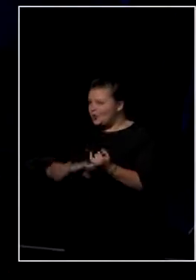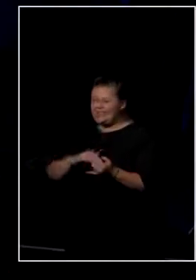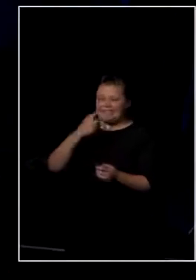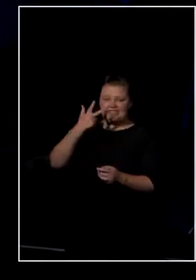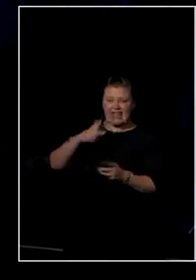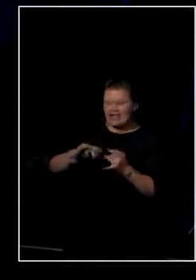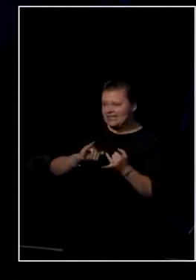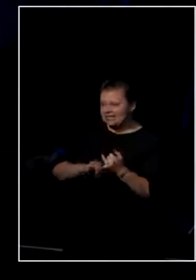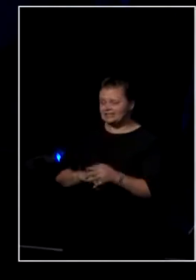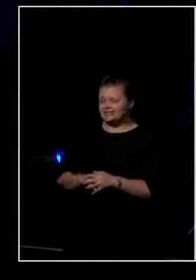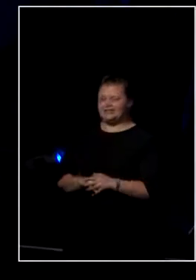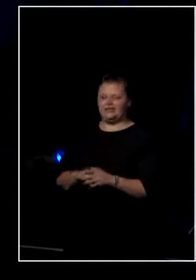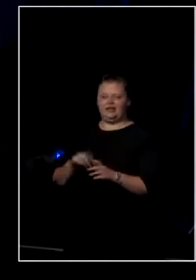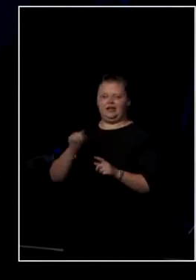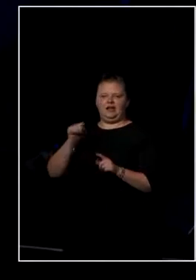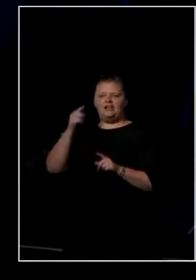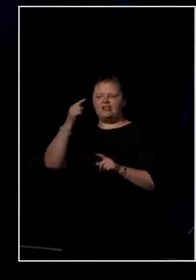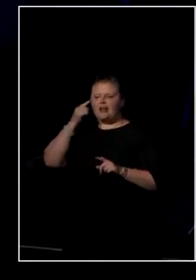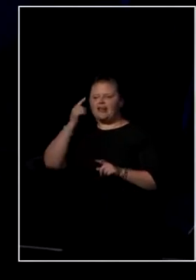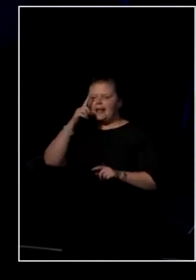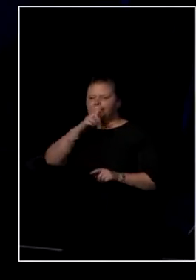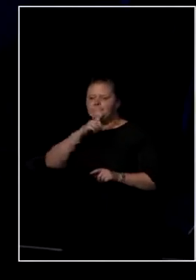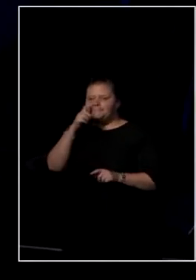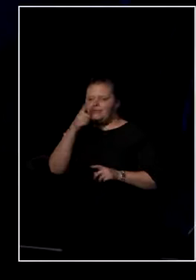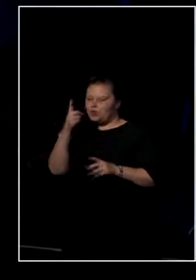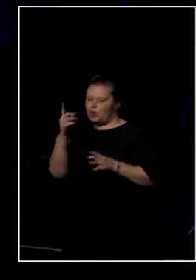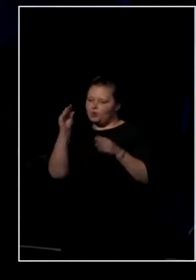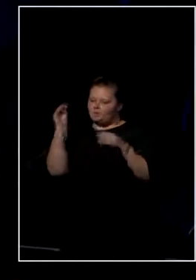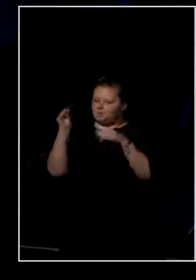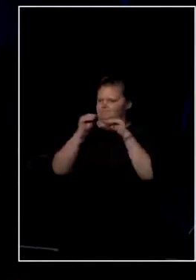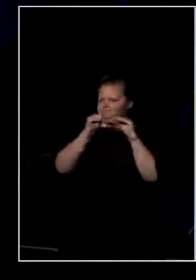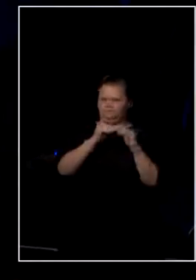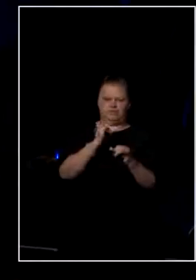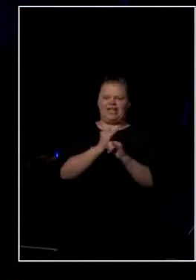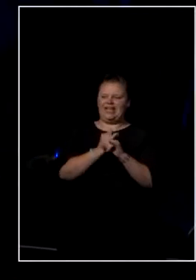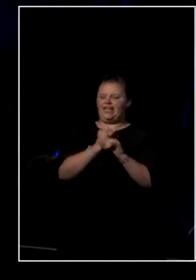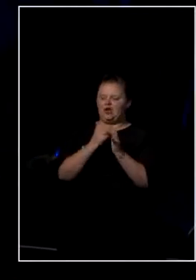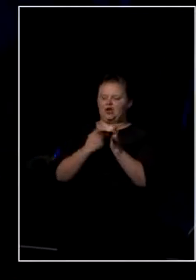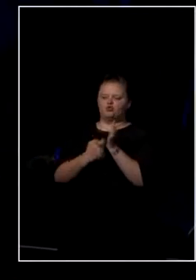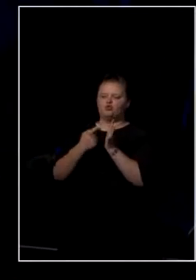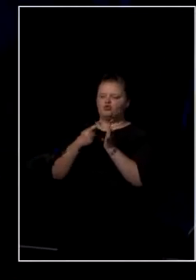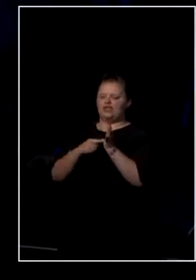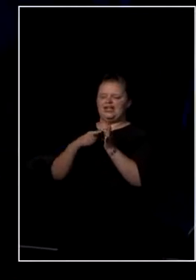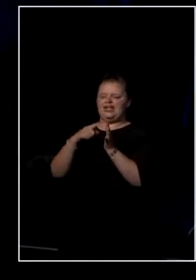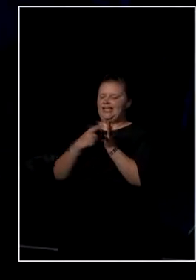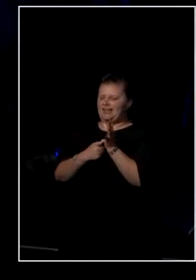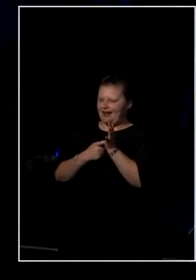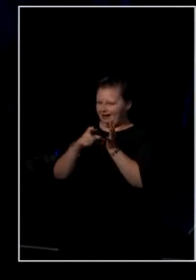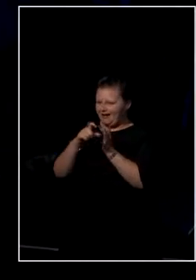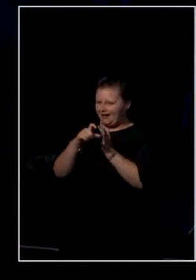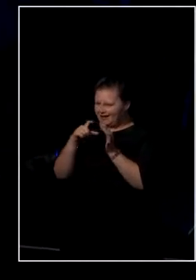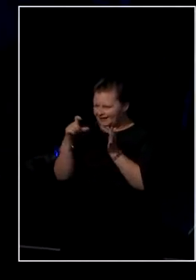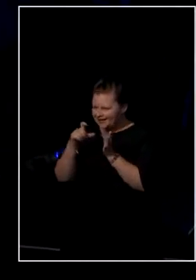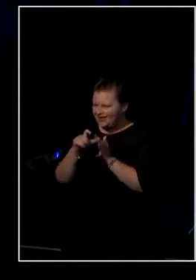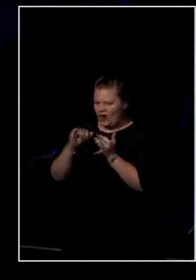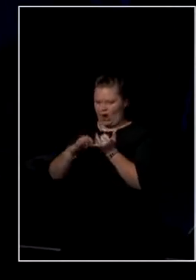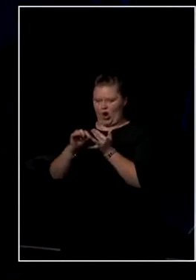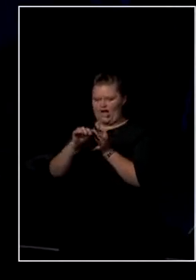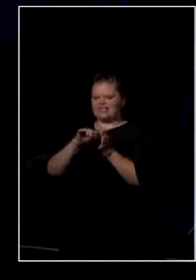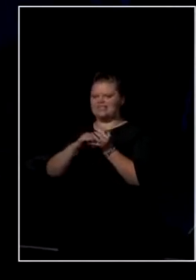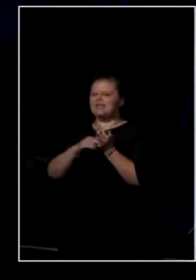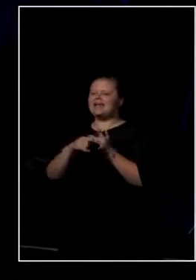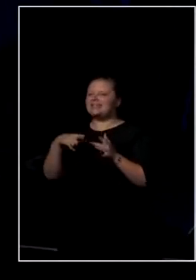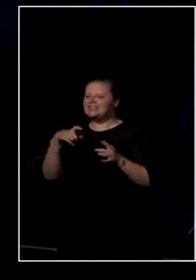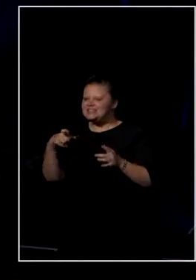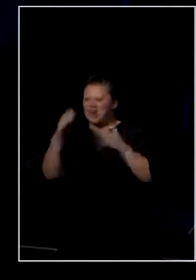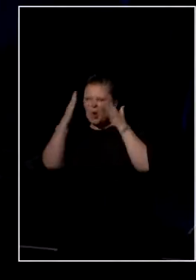that, when they used to think that people who were put into institutions were retarded and spastic and mental case and all that.